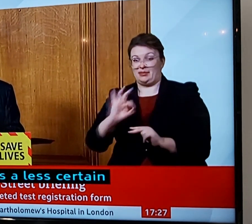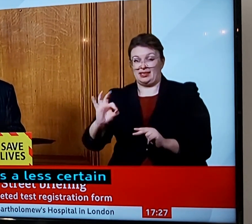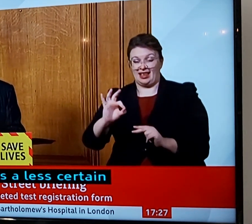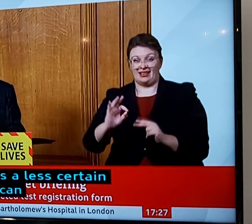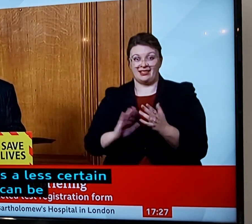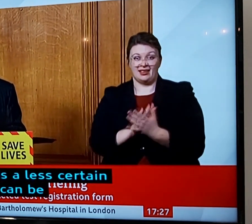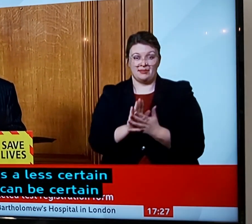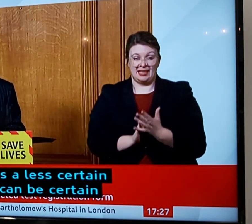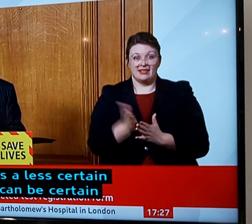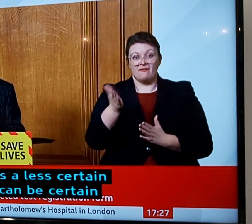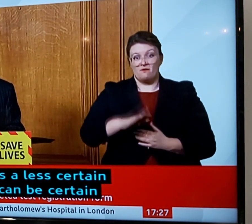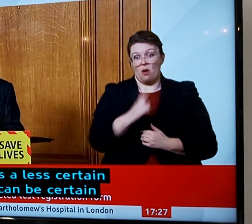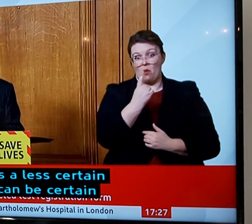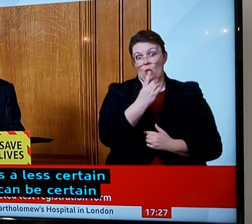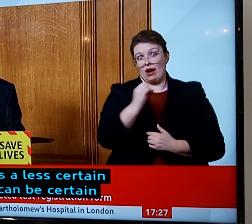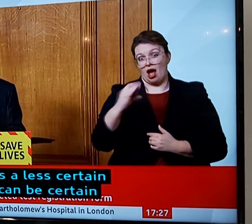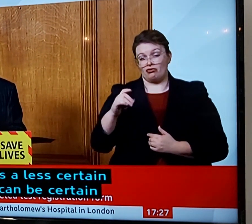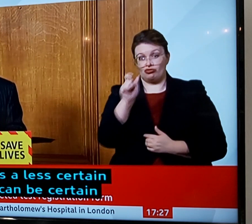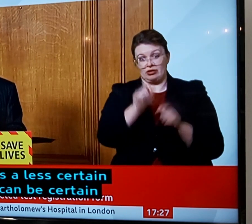against illness.